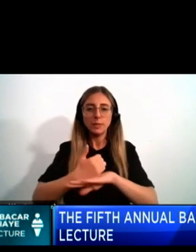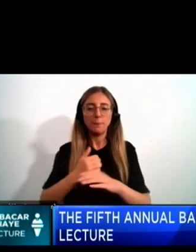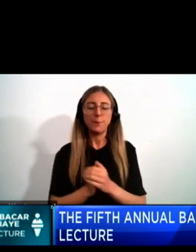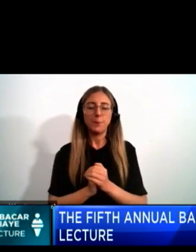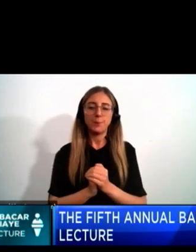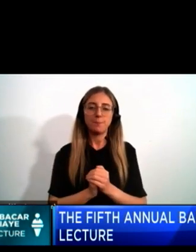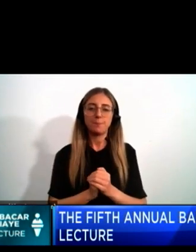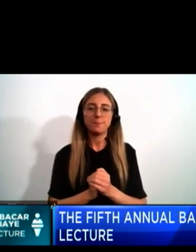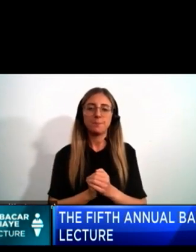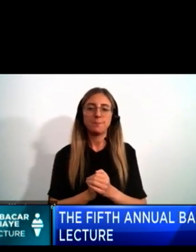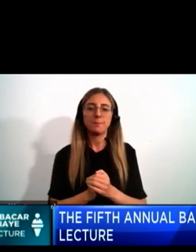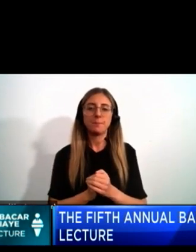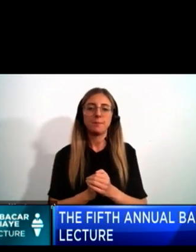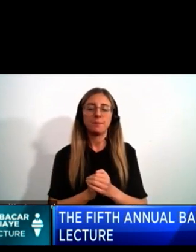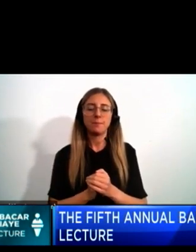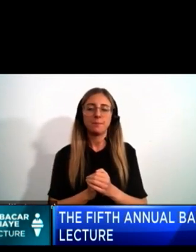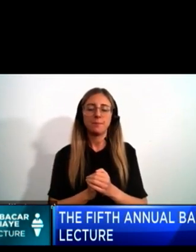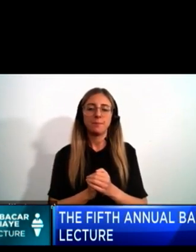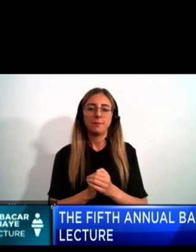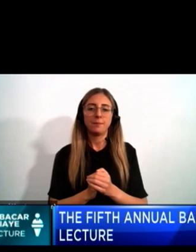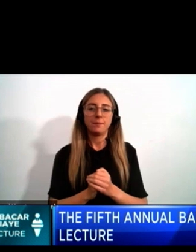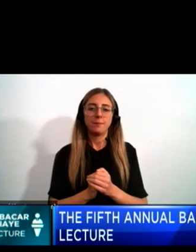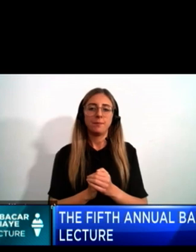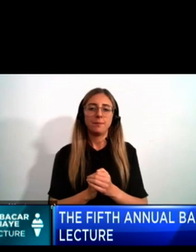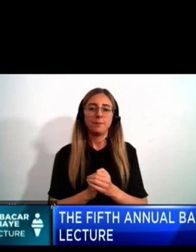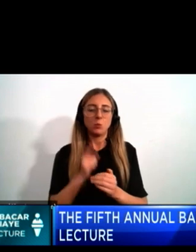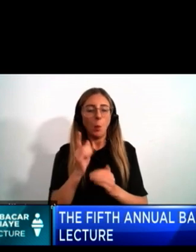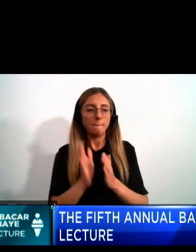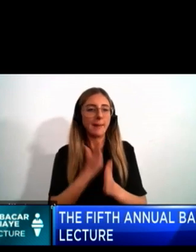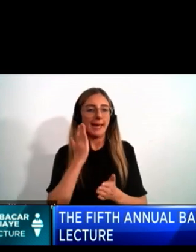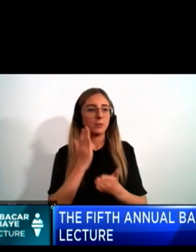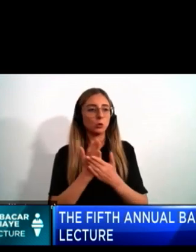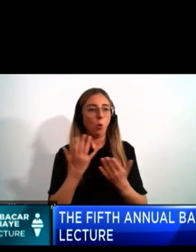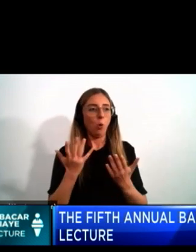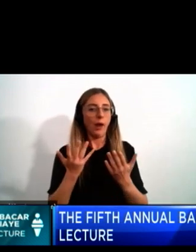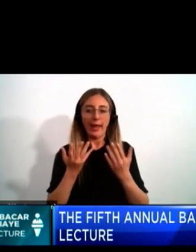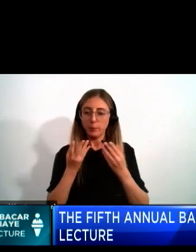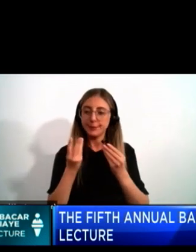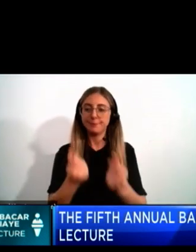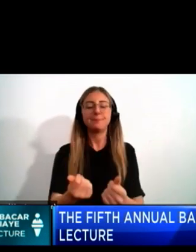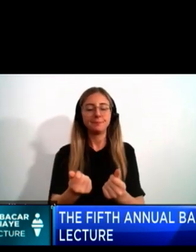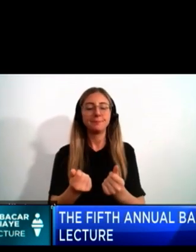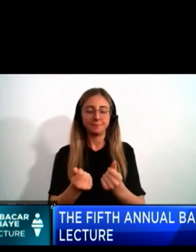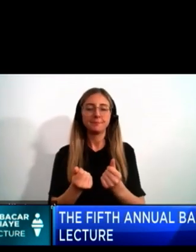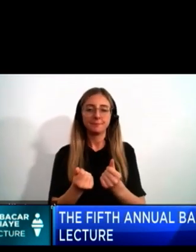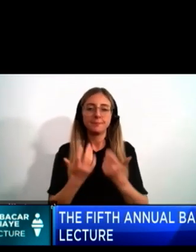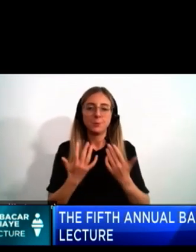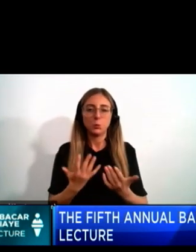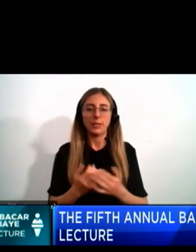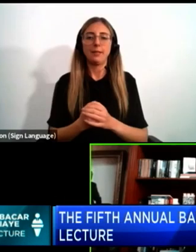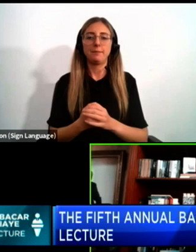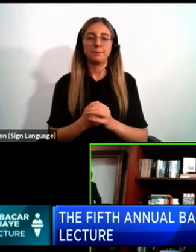members who put all this together and made sure that working with our communications team and others at the